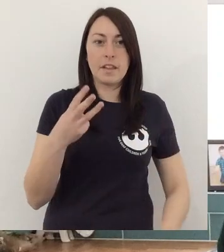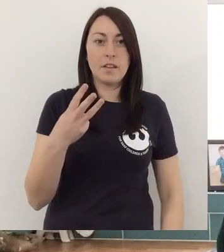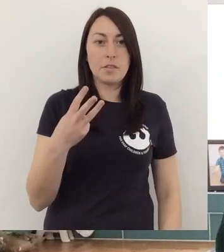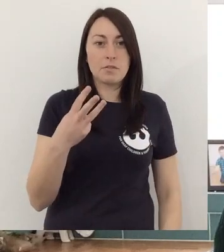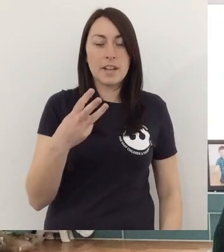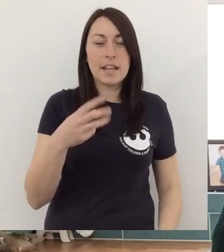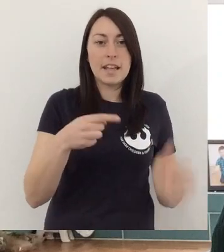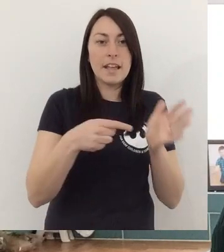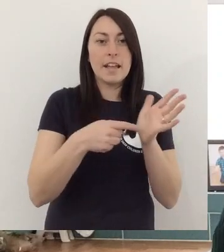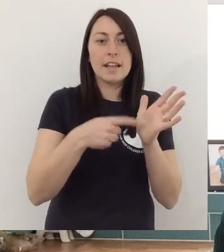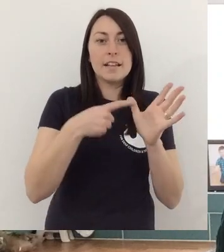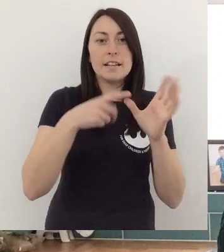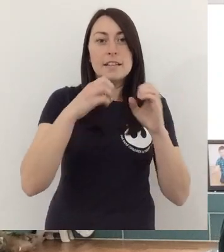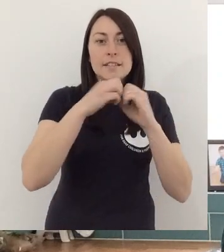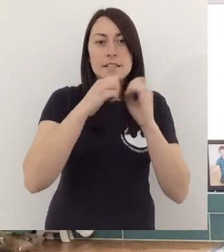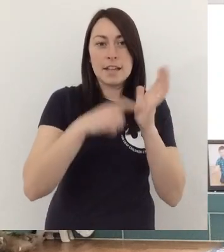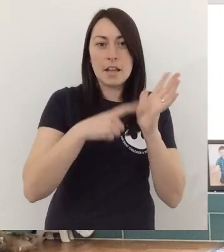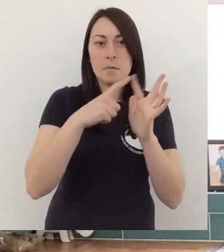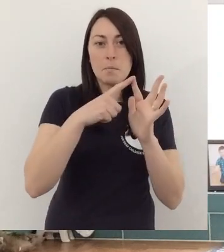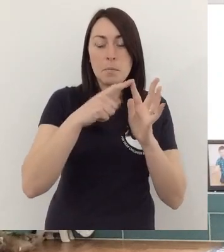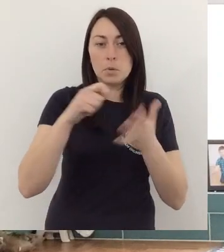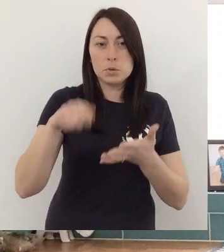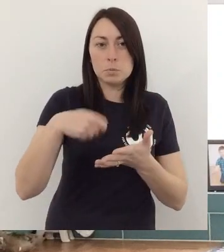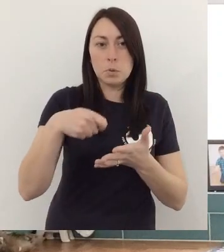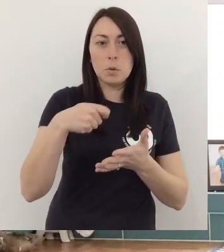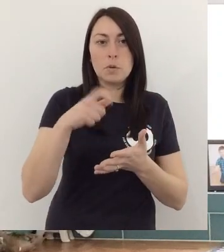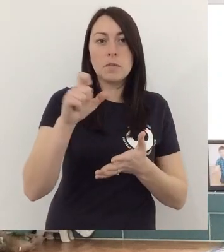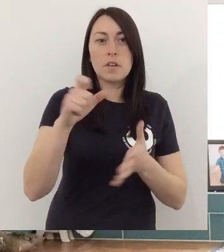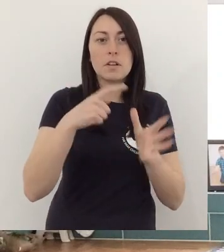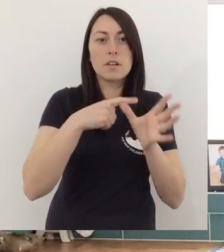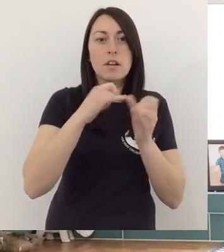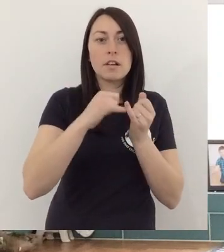You'll need 3 tablespoons of caster sugar.